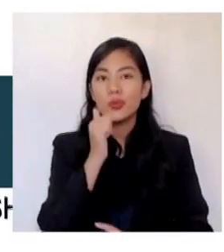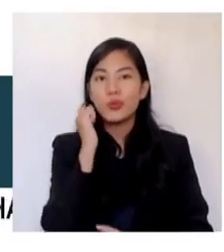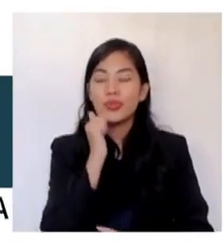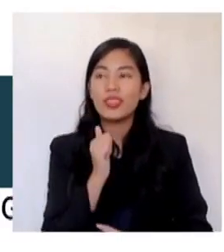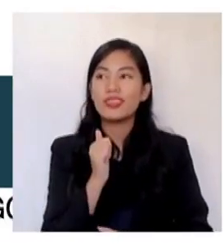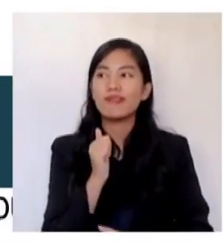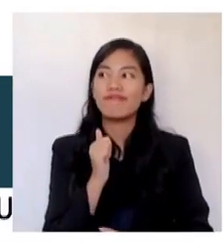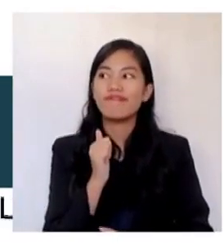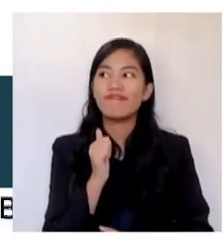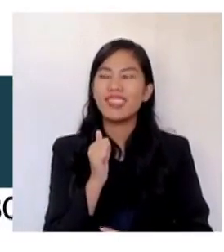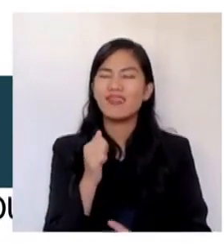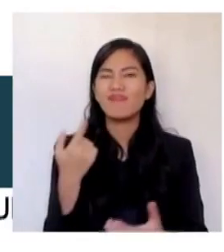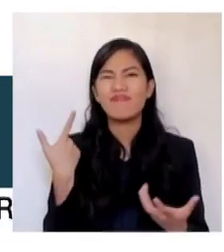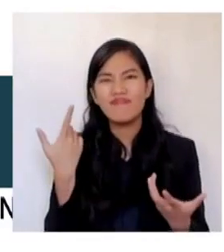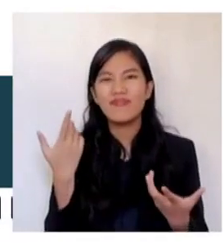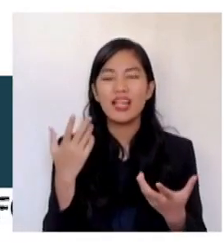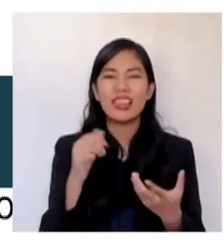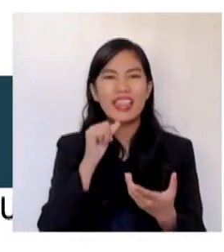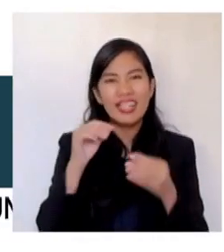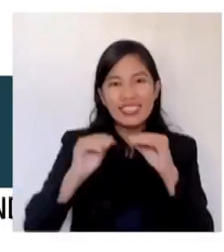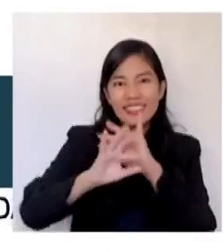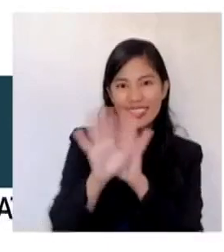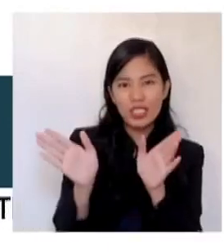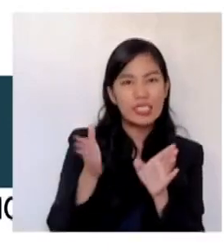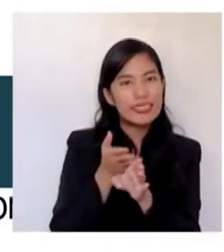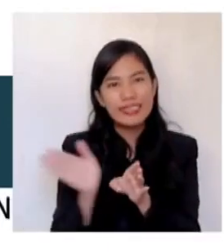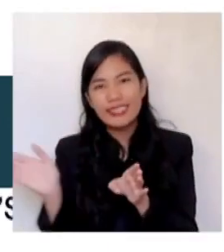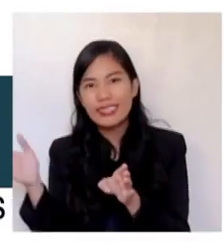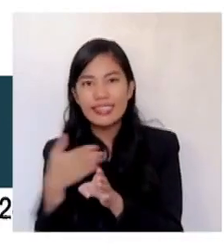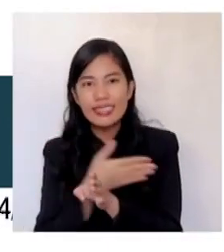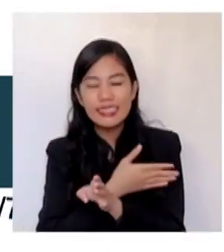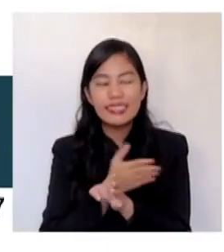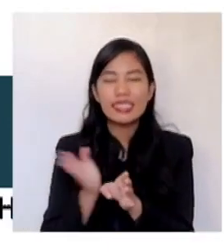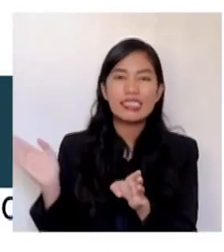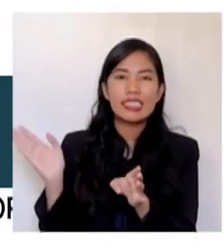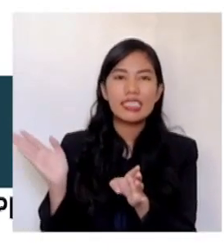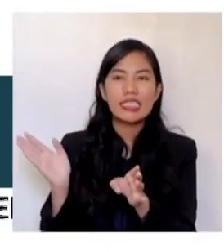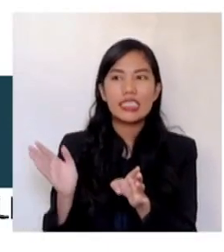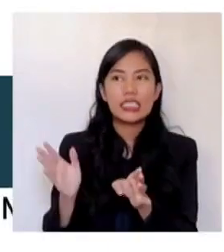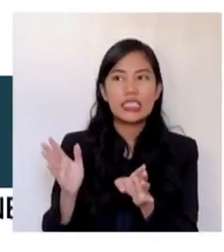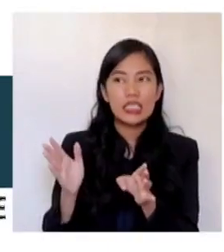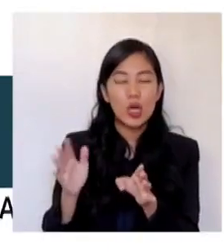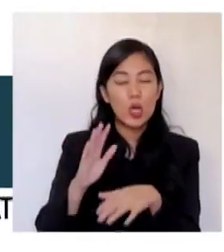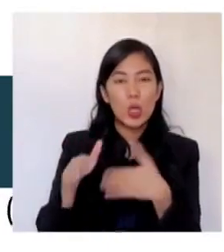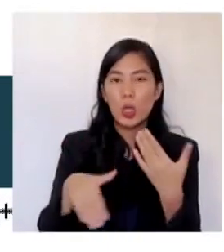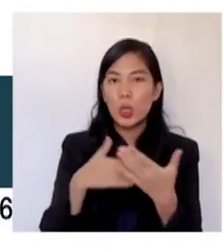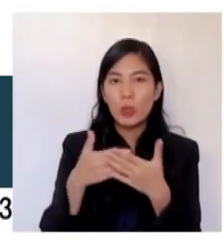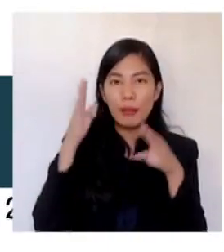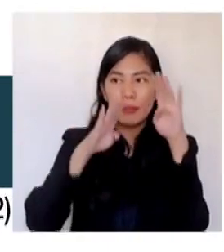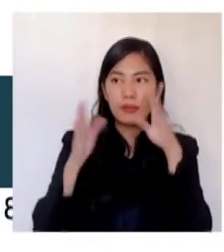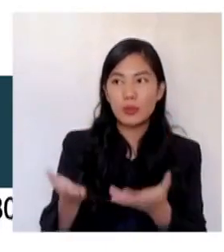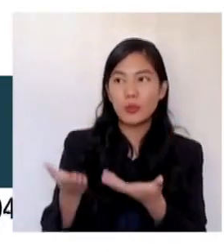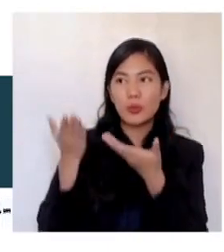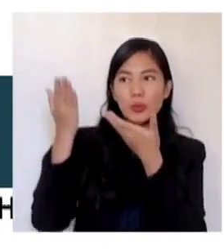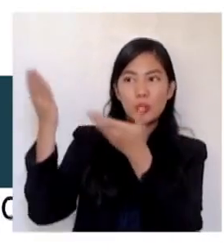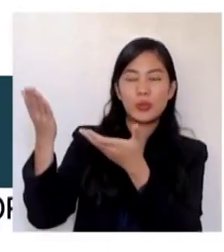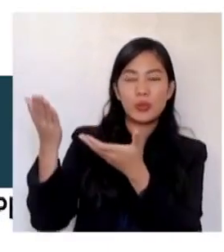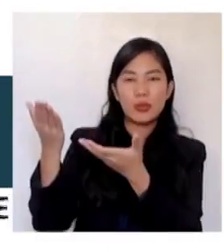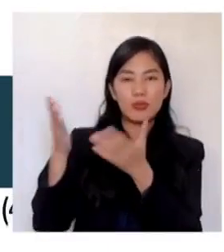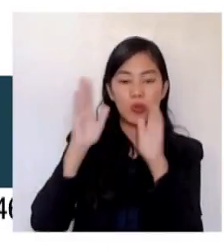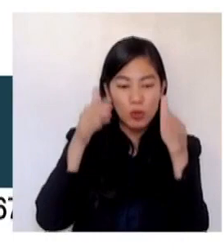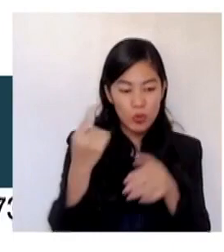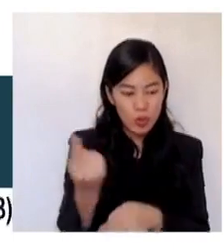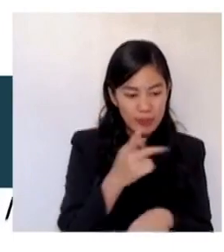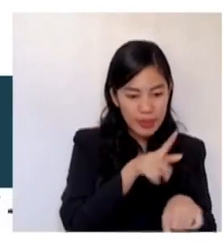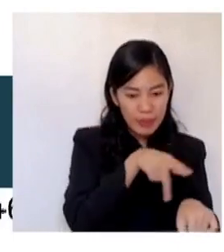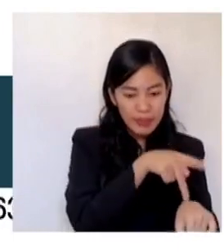distorted, and the solutions that are given are very specific to this kind of problem, which can actually